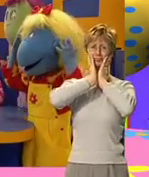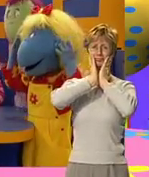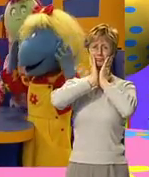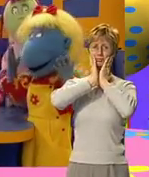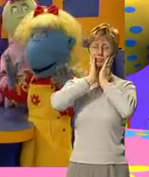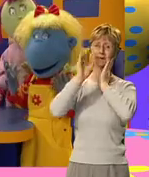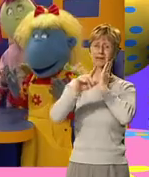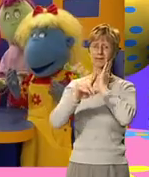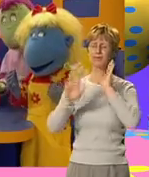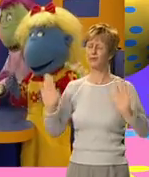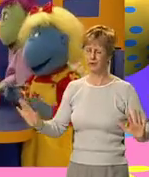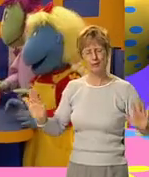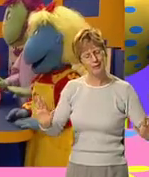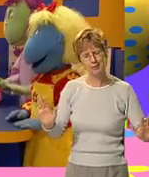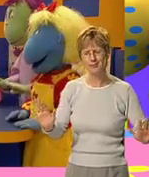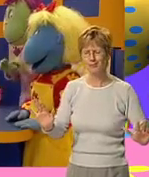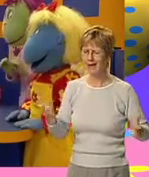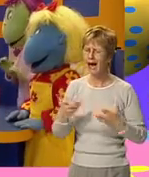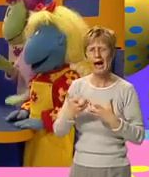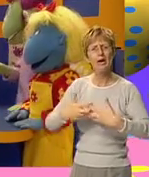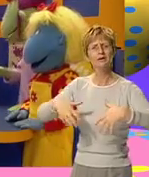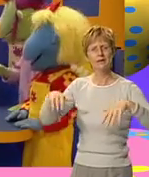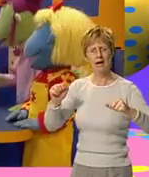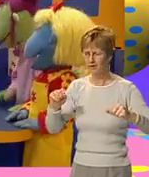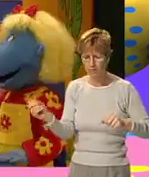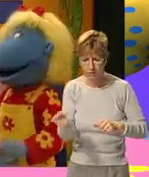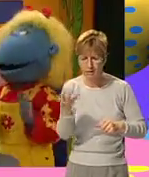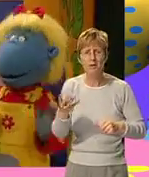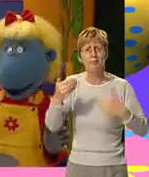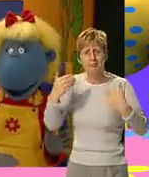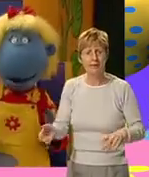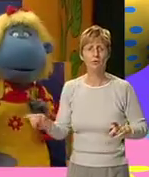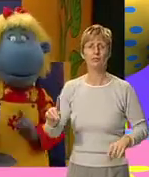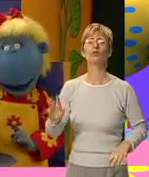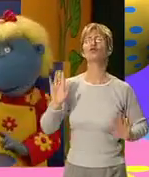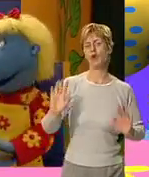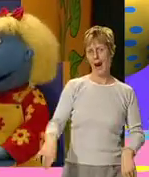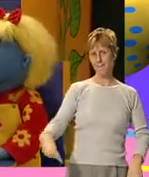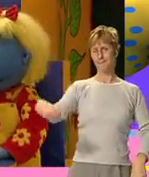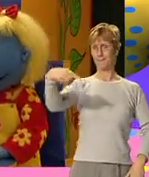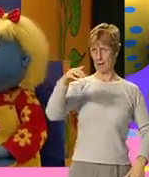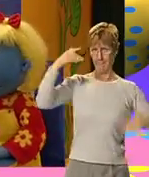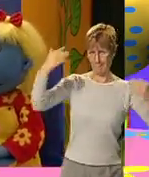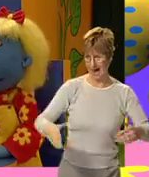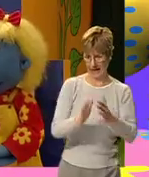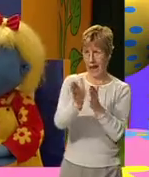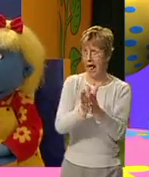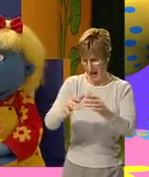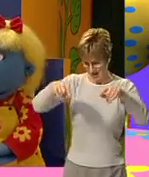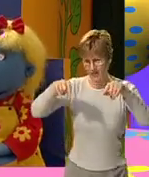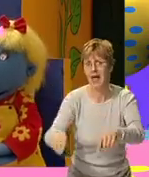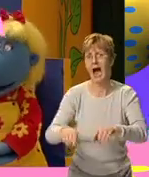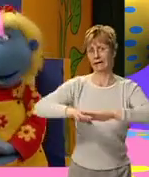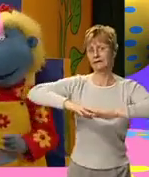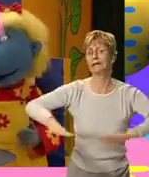Well, let's see if we can get to the bottom of this. Tell me what you've been doing. Well, it was on the table just